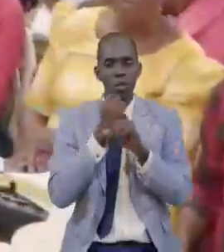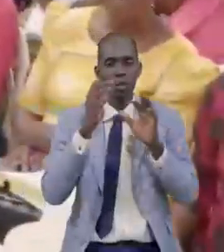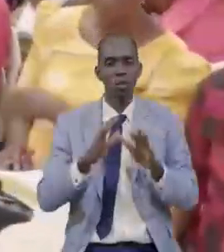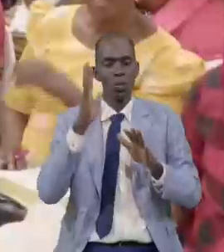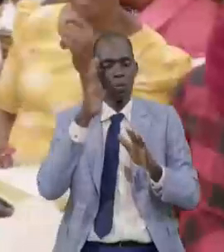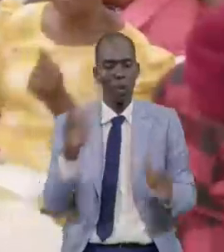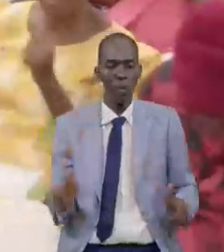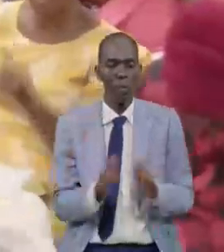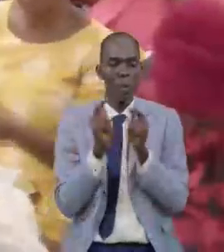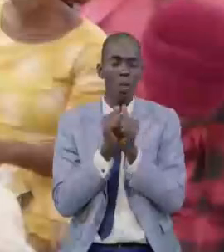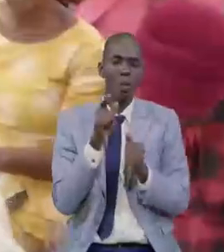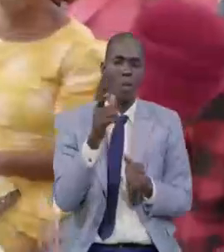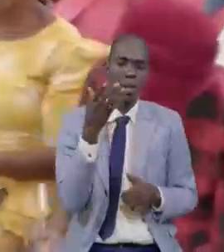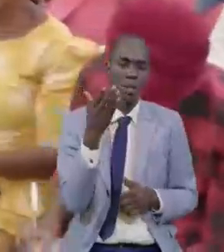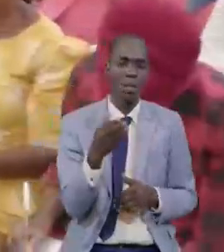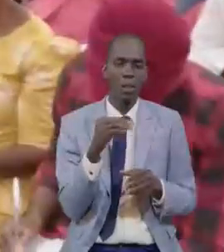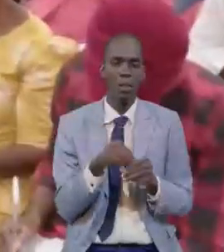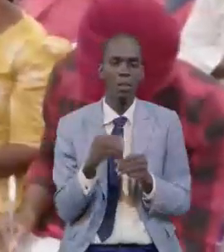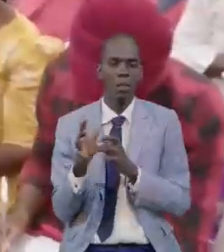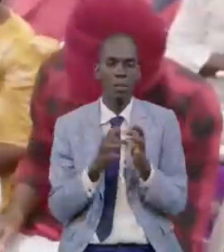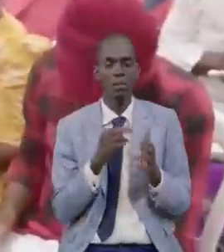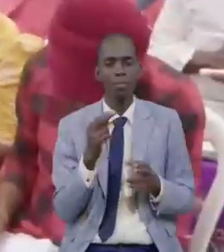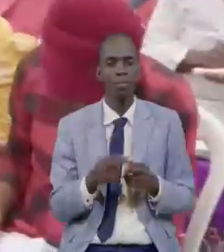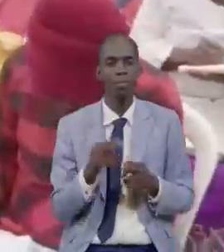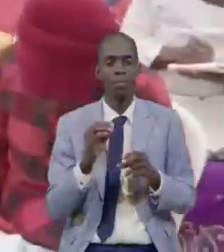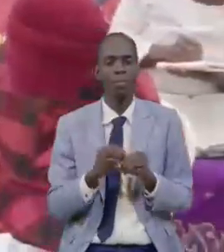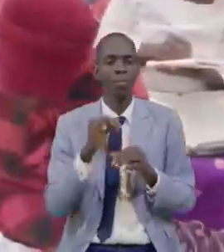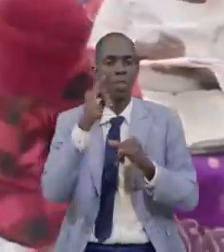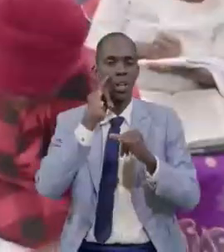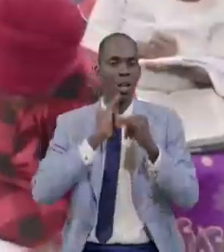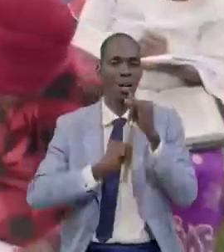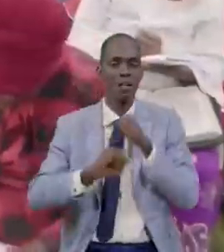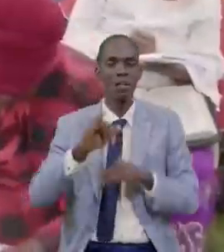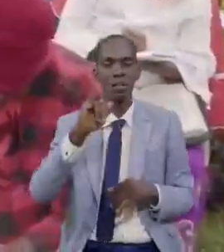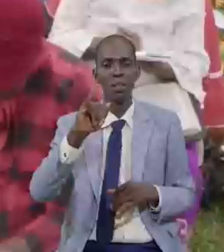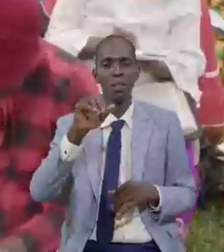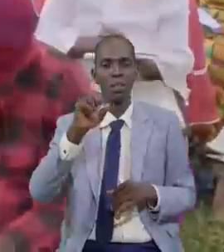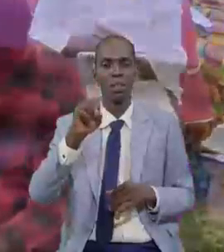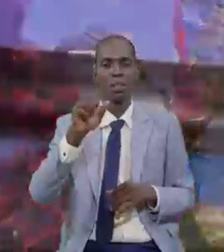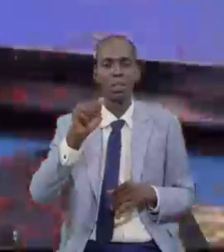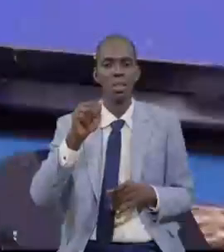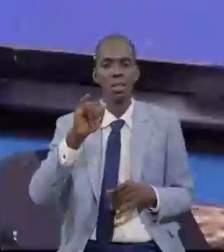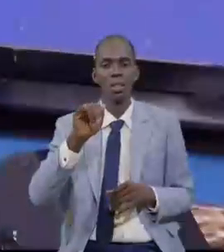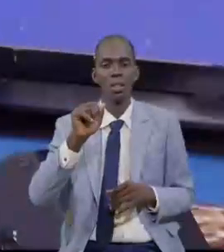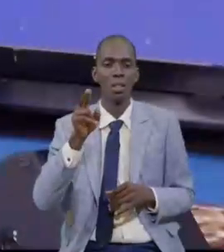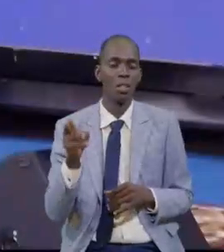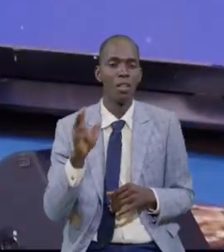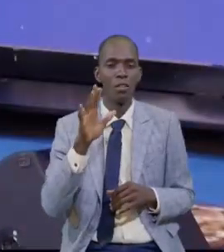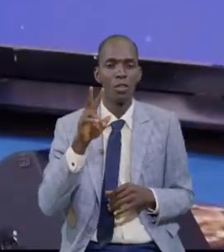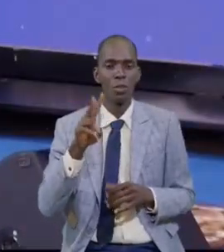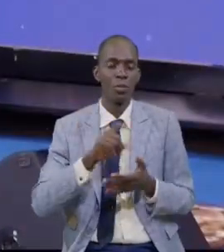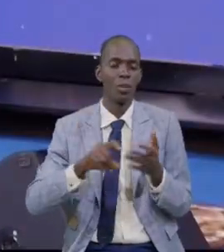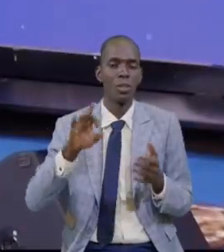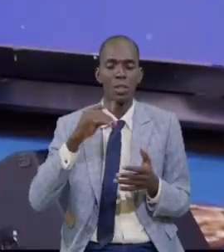name. We're looking at Isaiah chapter 52, verse 9. Break forth into joy.